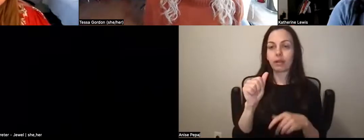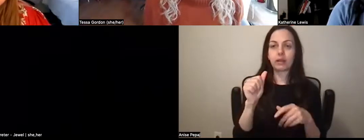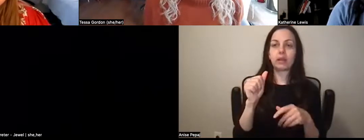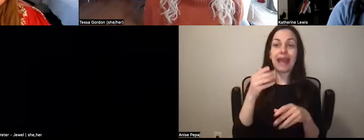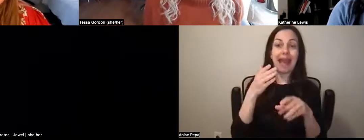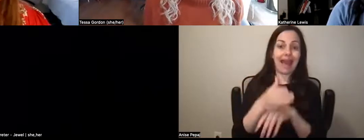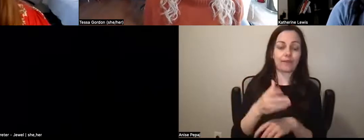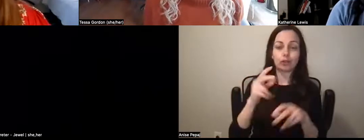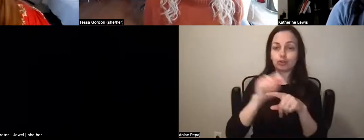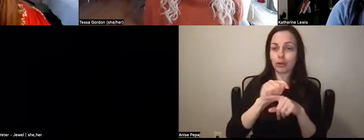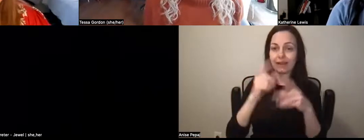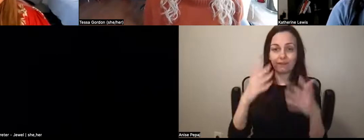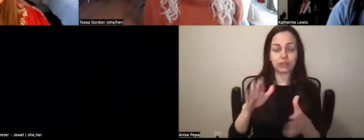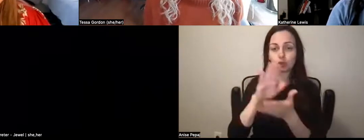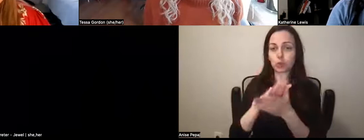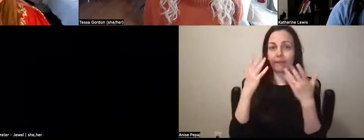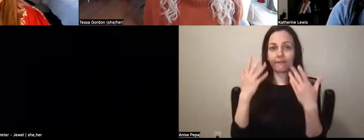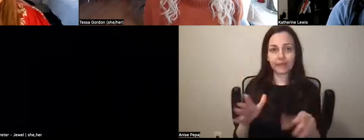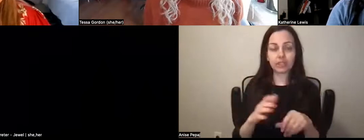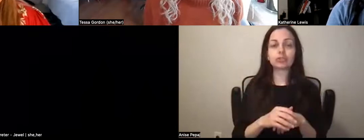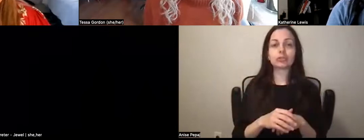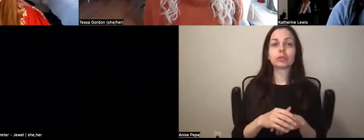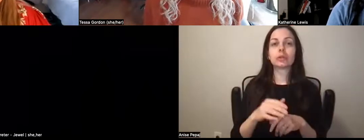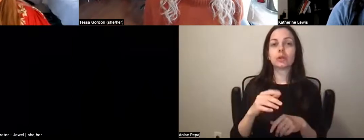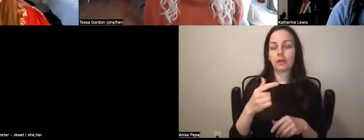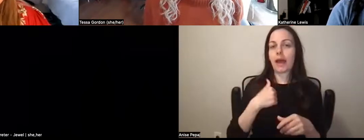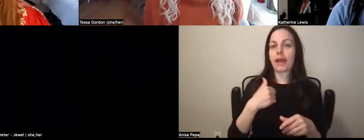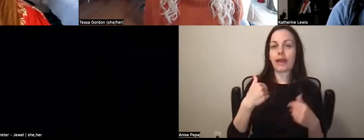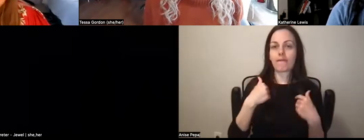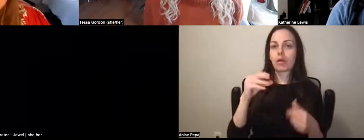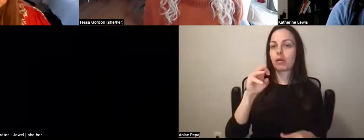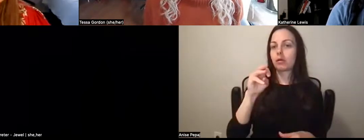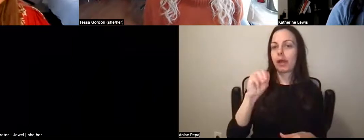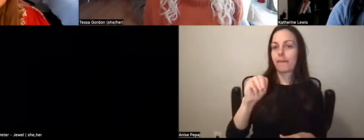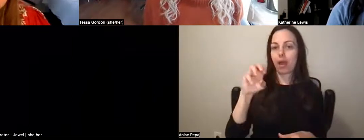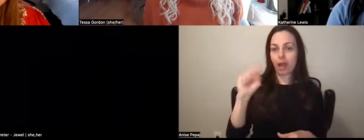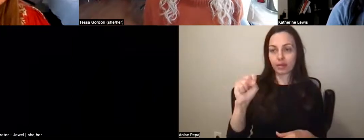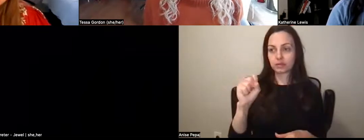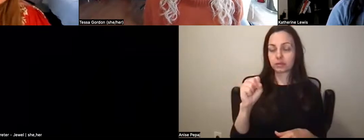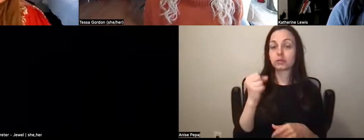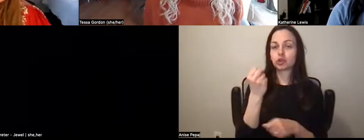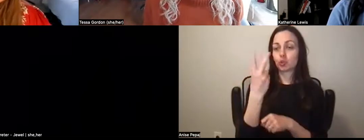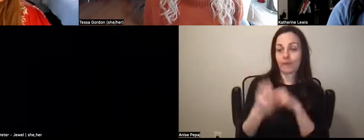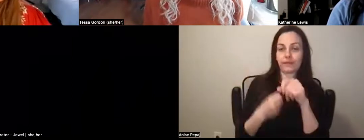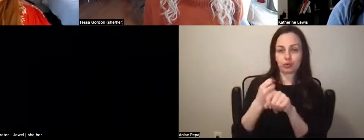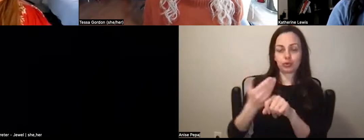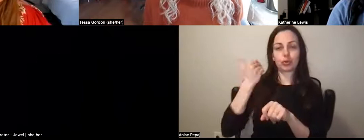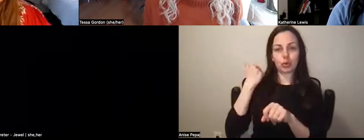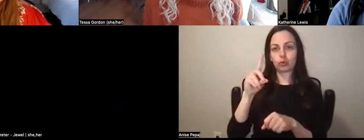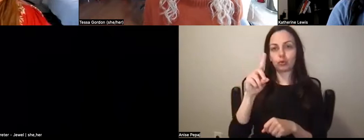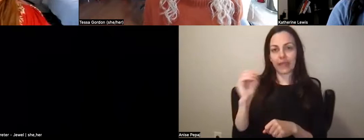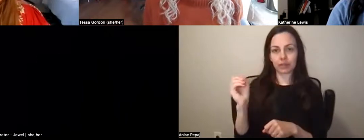my fellowship in high risk OB anesthesia, and I was diagnosed with multiple sclerosis 12 years ago. Due to